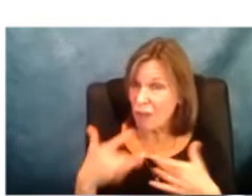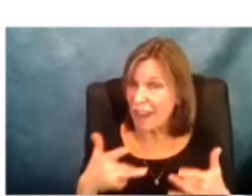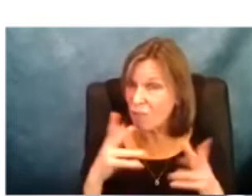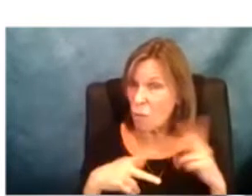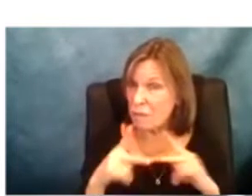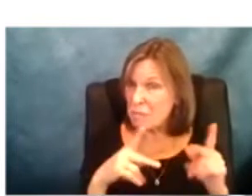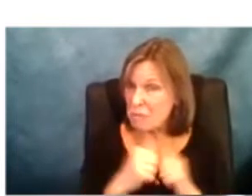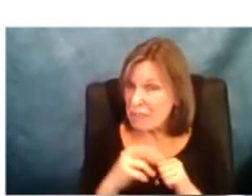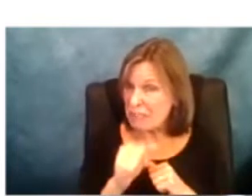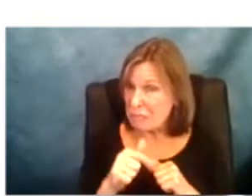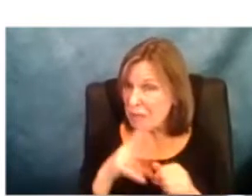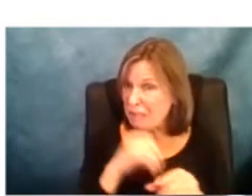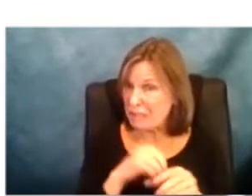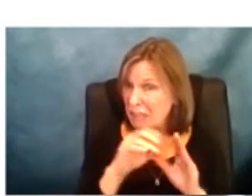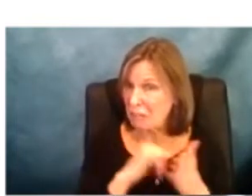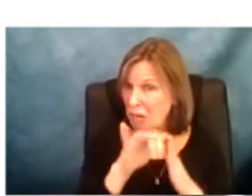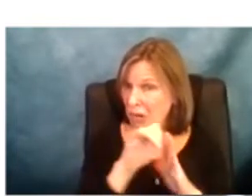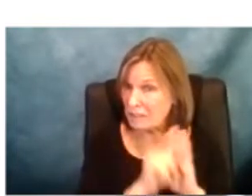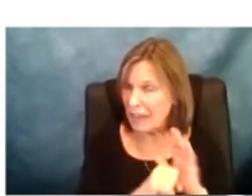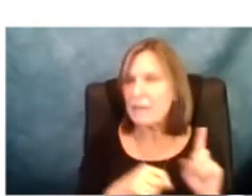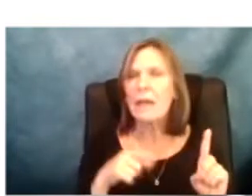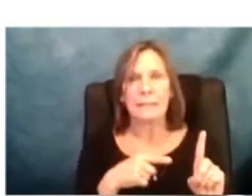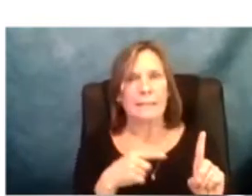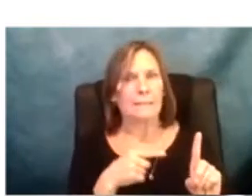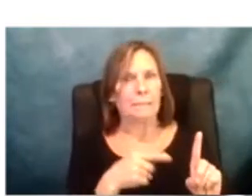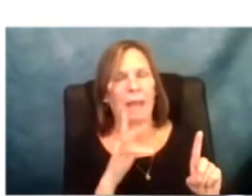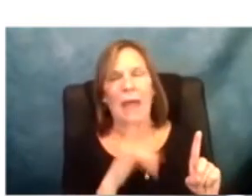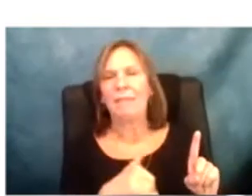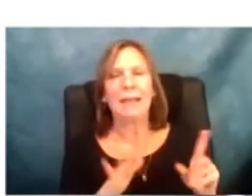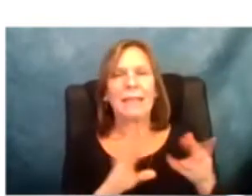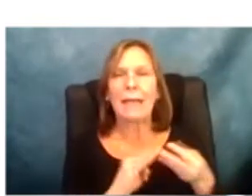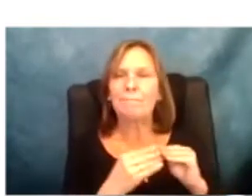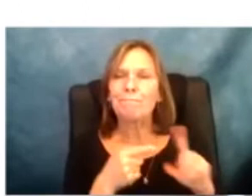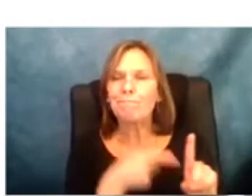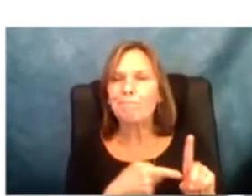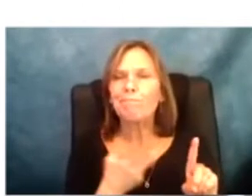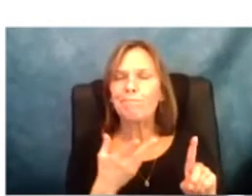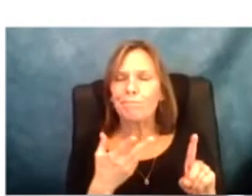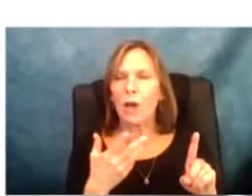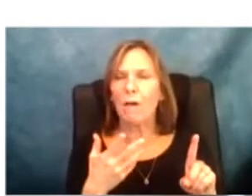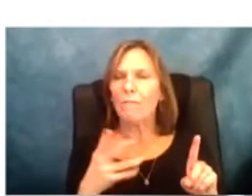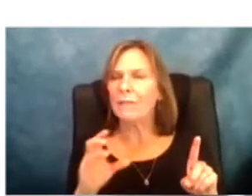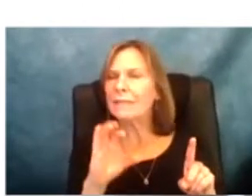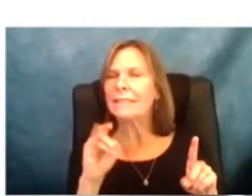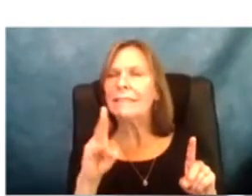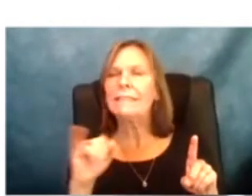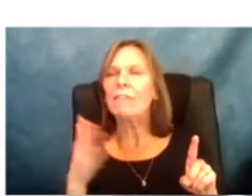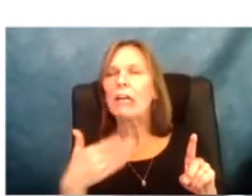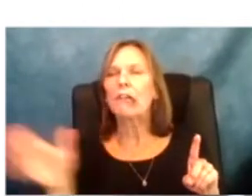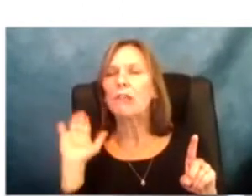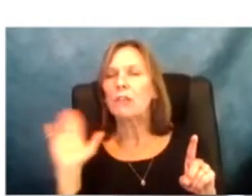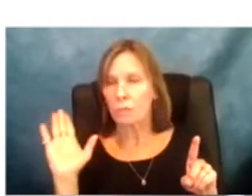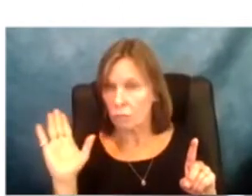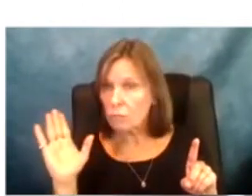like, I want to just clarify, this is like rates of like civic participation, or like rates, the rate to which people with